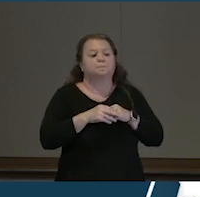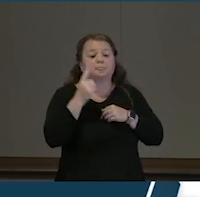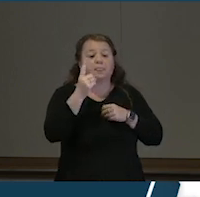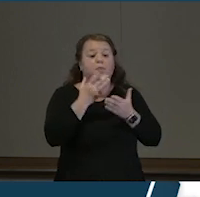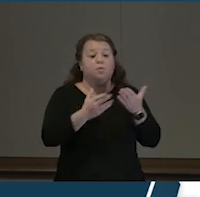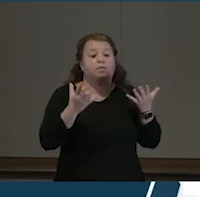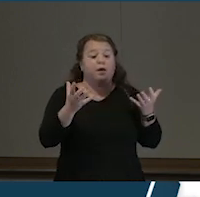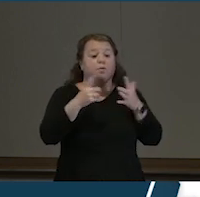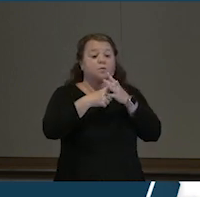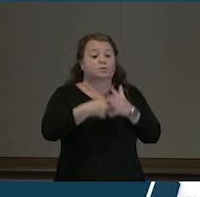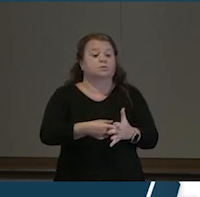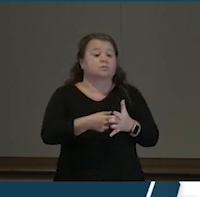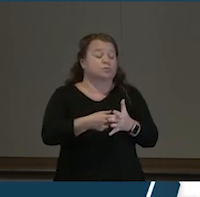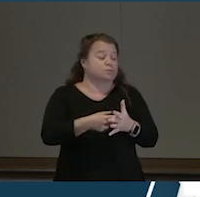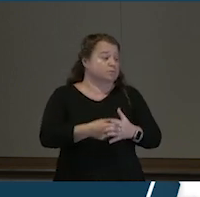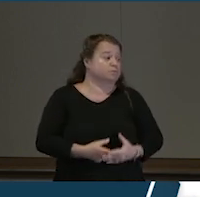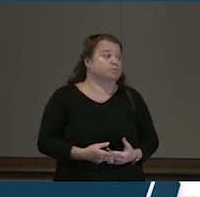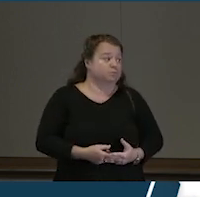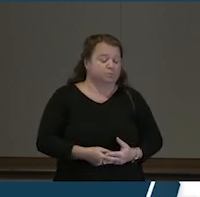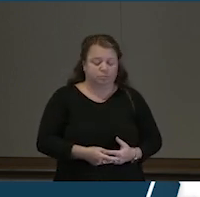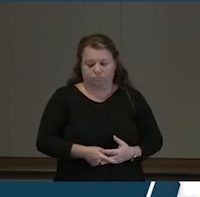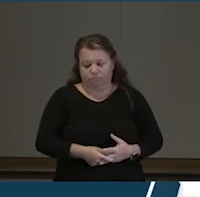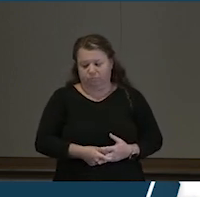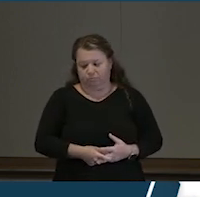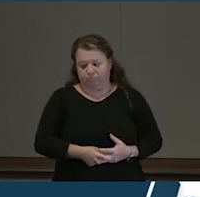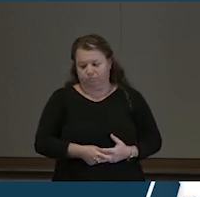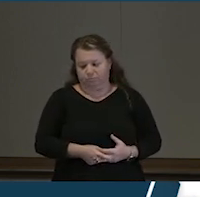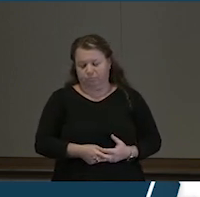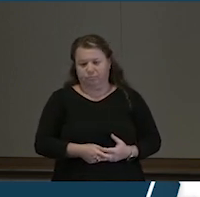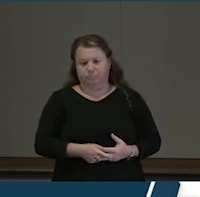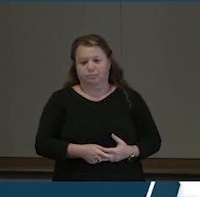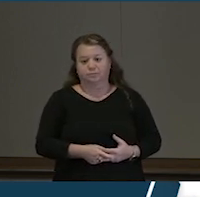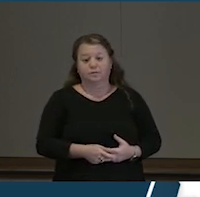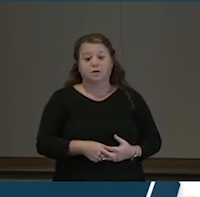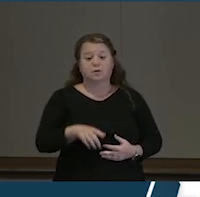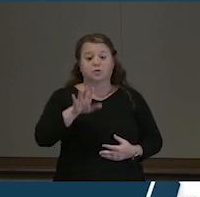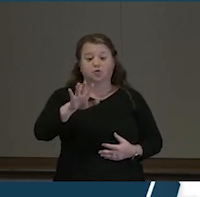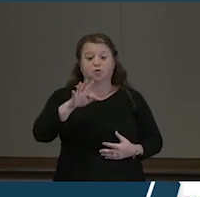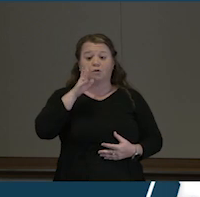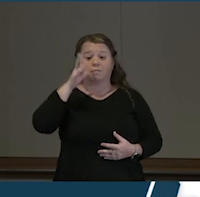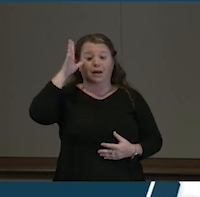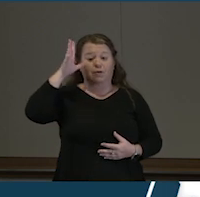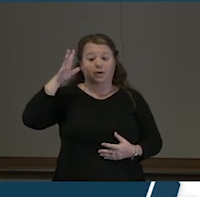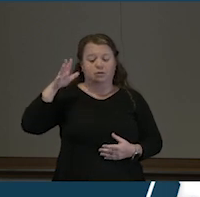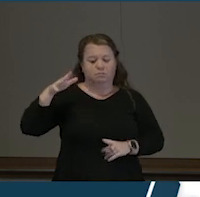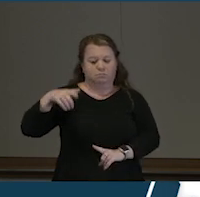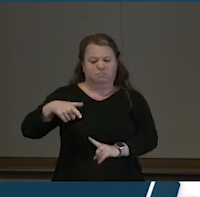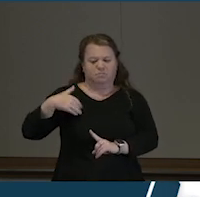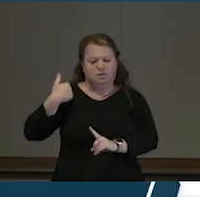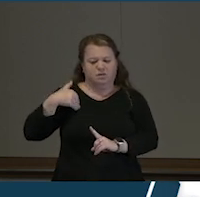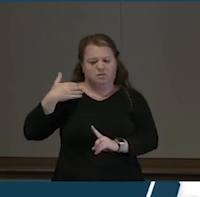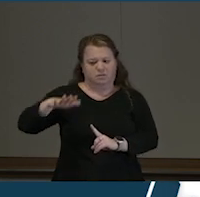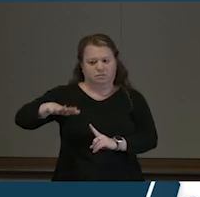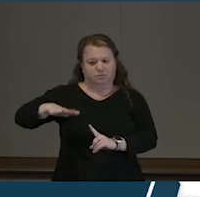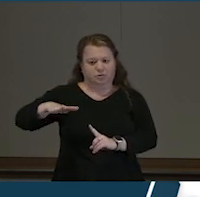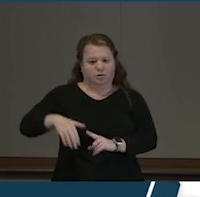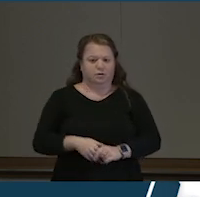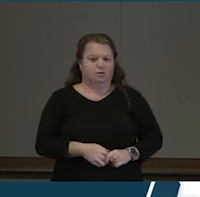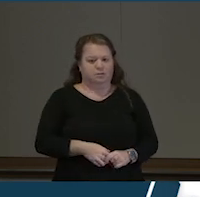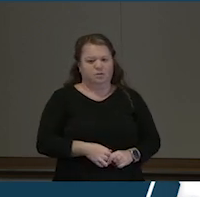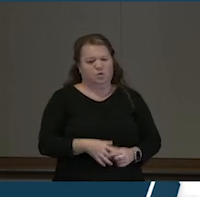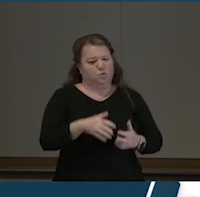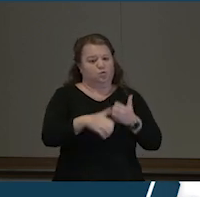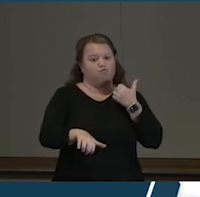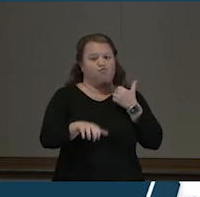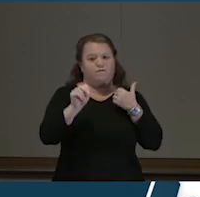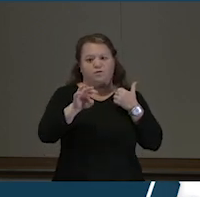I want to start off with is that if you are a parent of a young child especially, I have kind of rough news